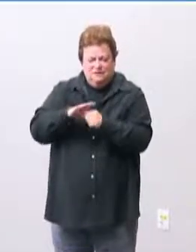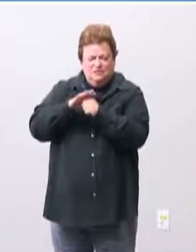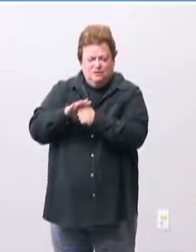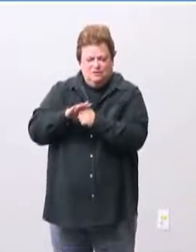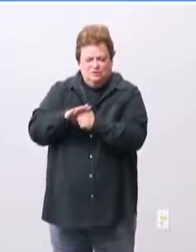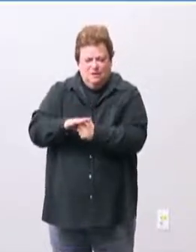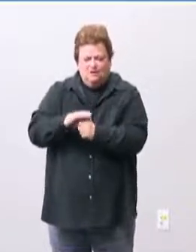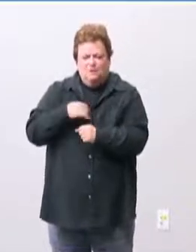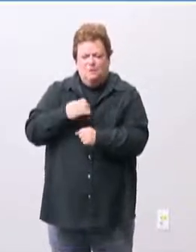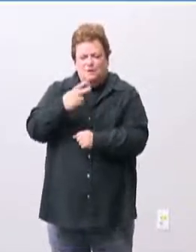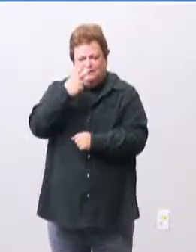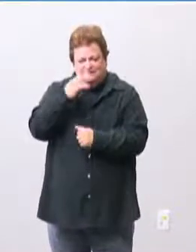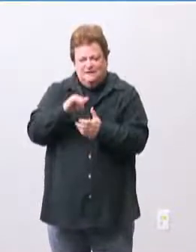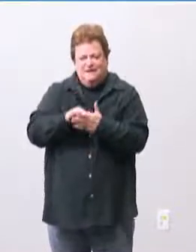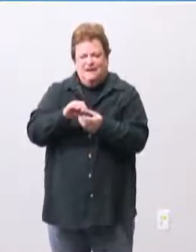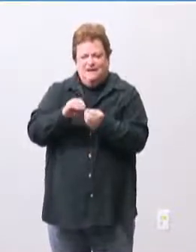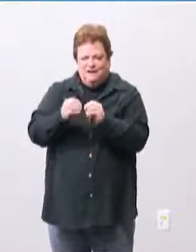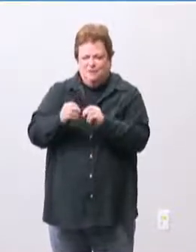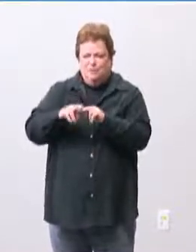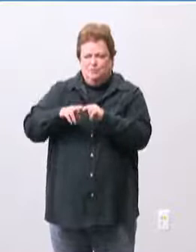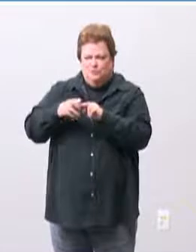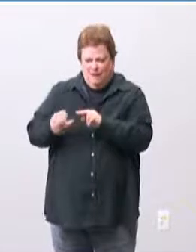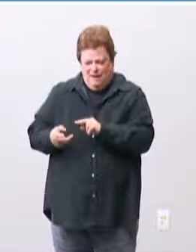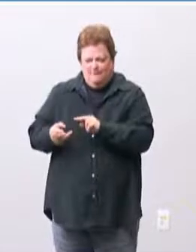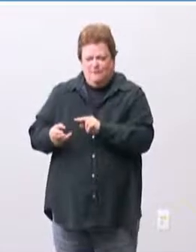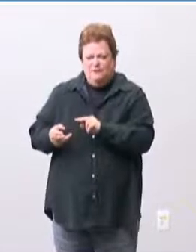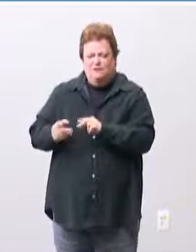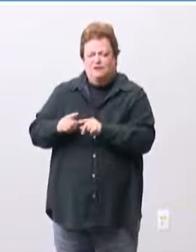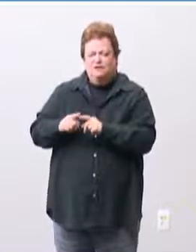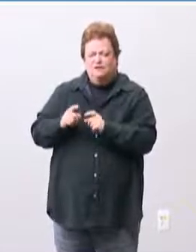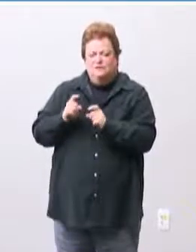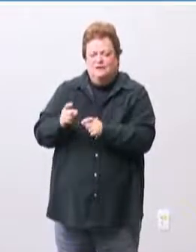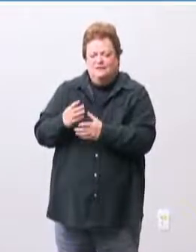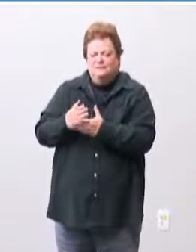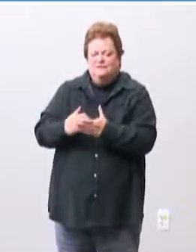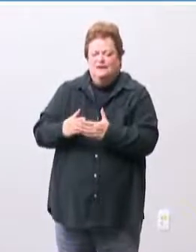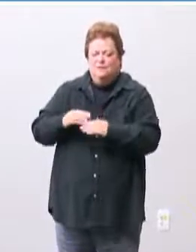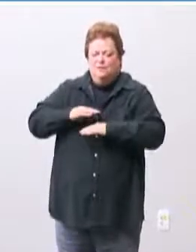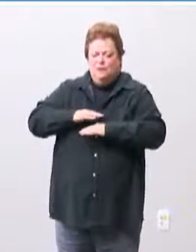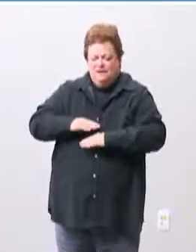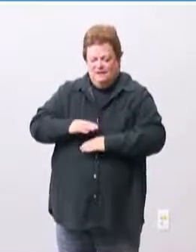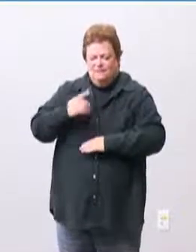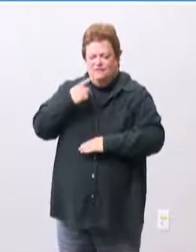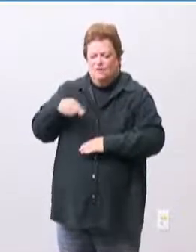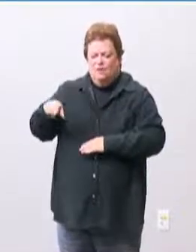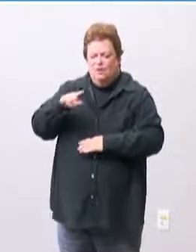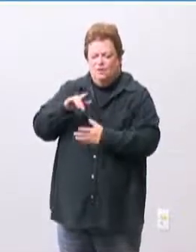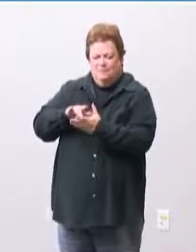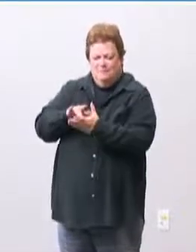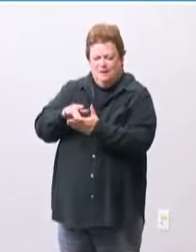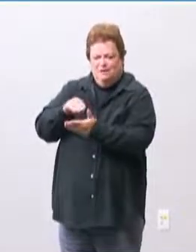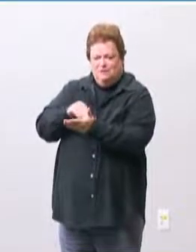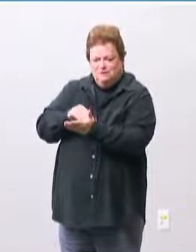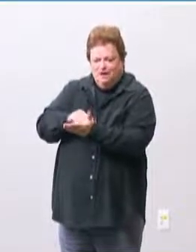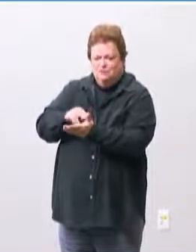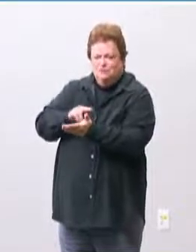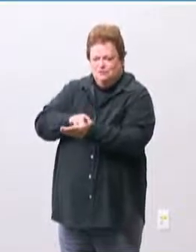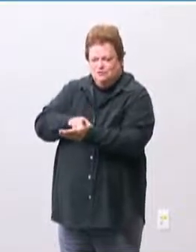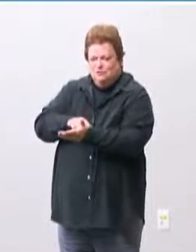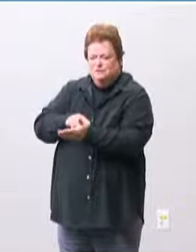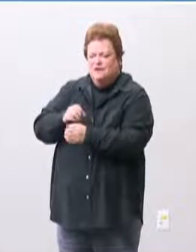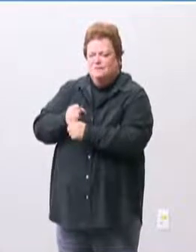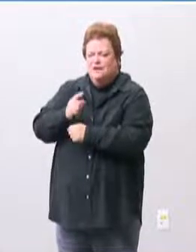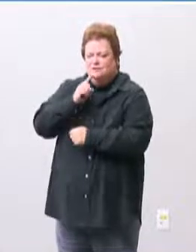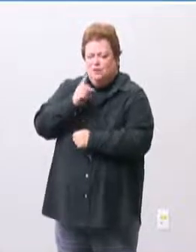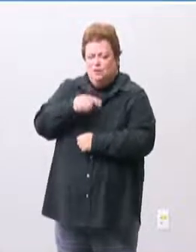the number of COVID-19 patients drop to provide some relief to the medical professionals and to make sure that those who are sick